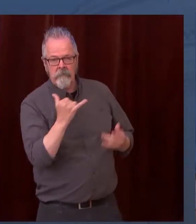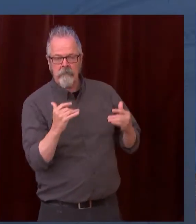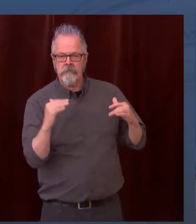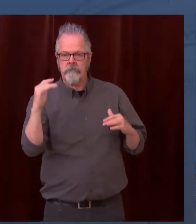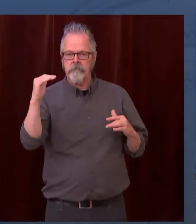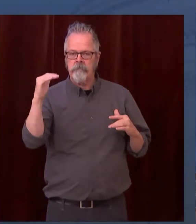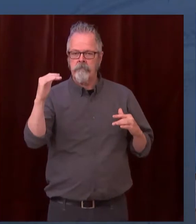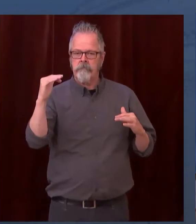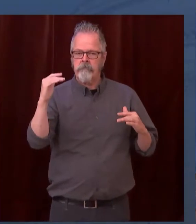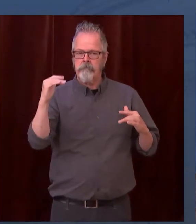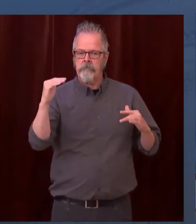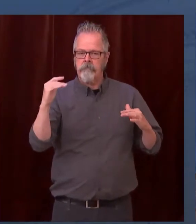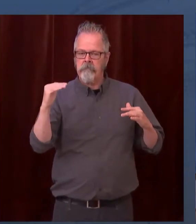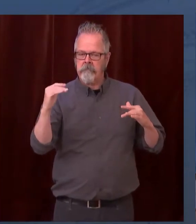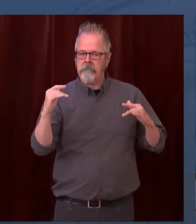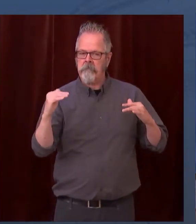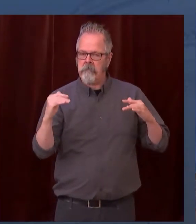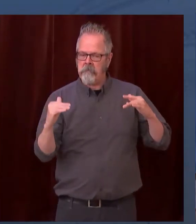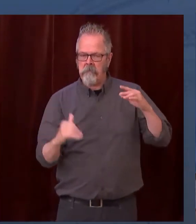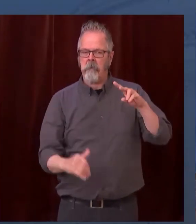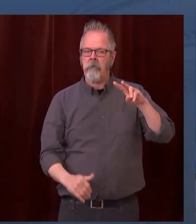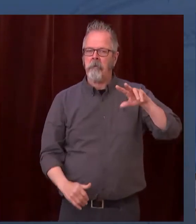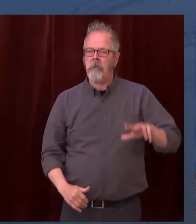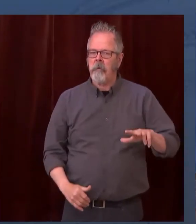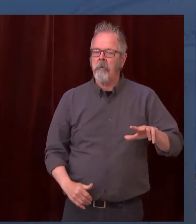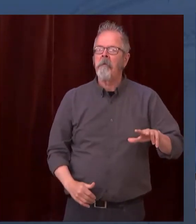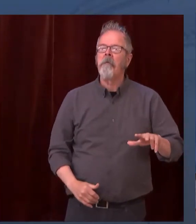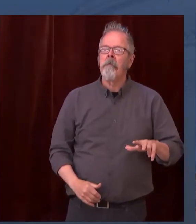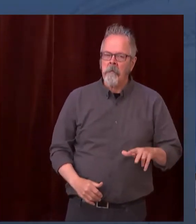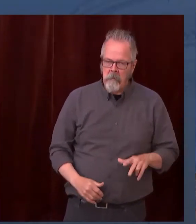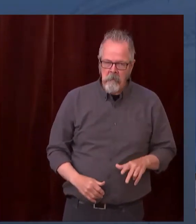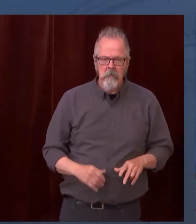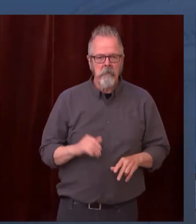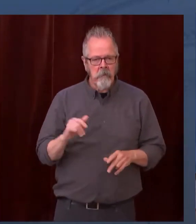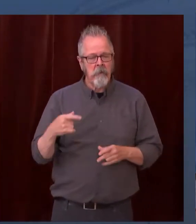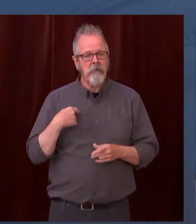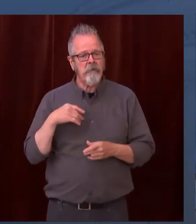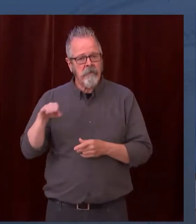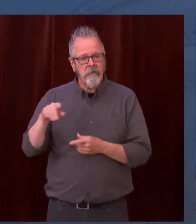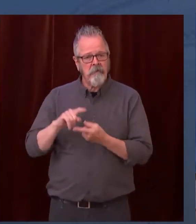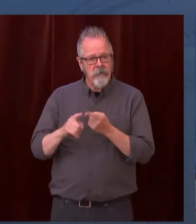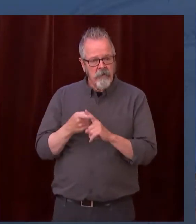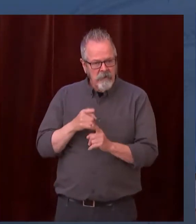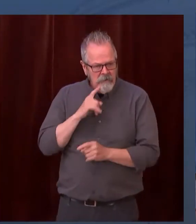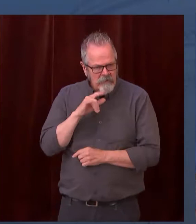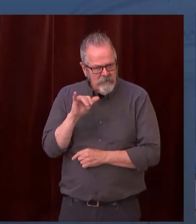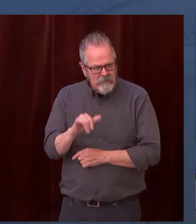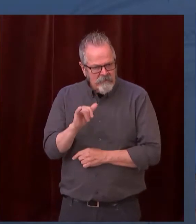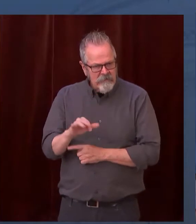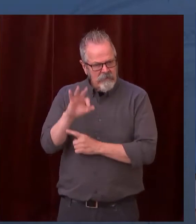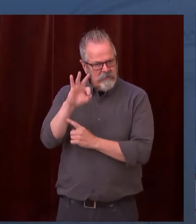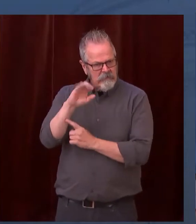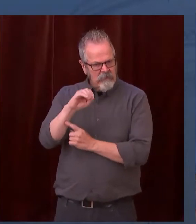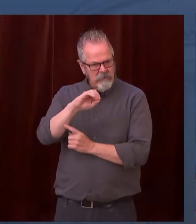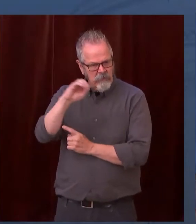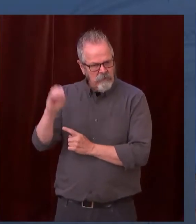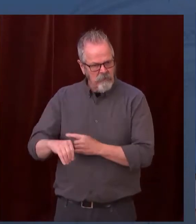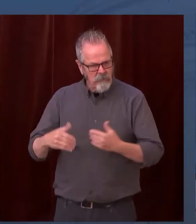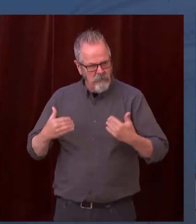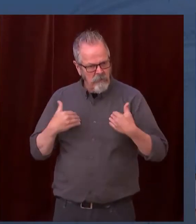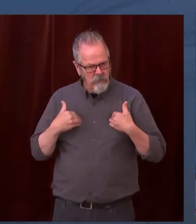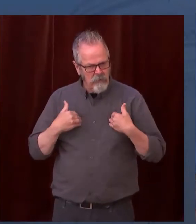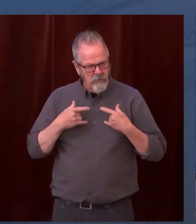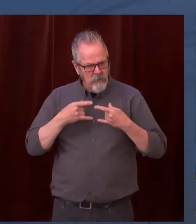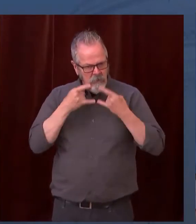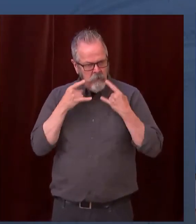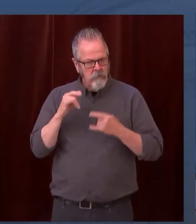save lives and because people are really getting involved in this team. Look, we know we can change, we can improve. This is a little